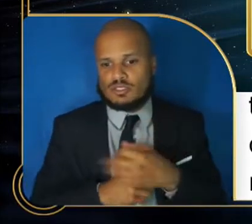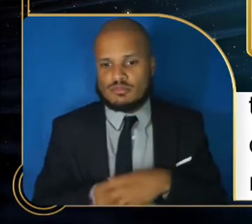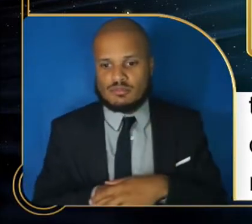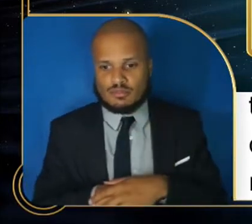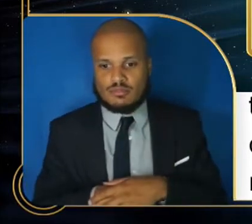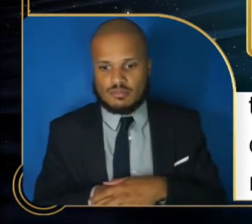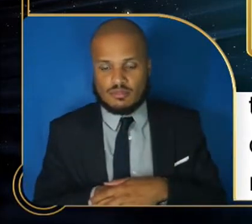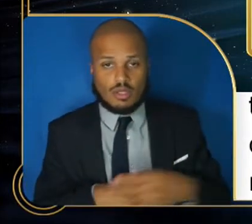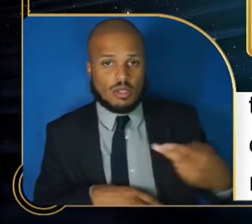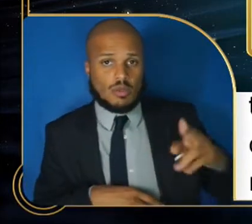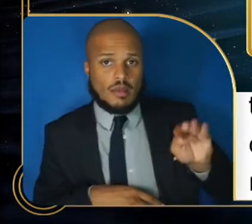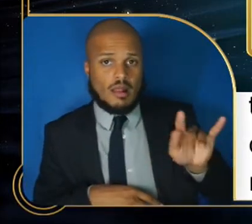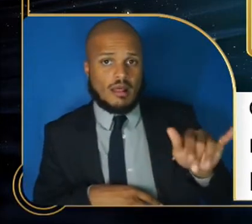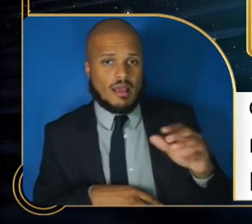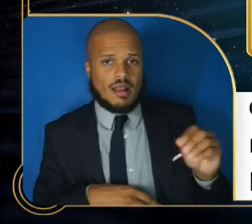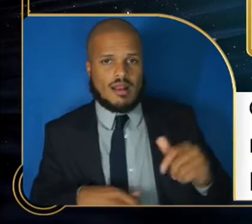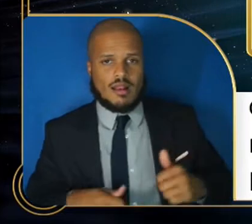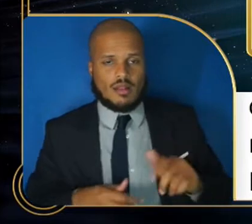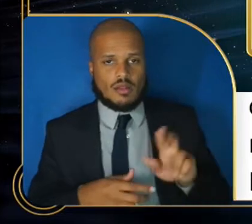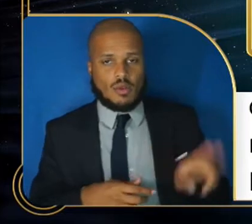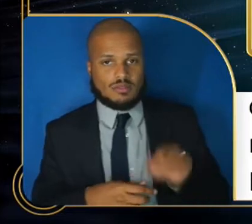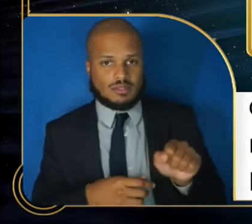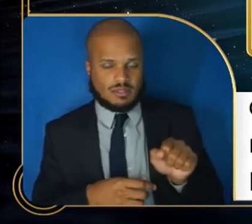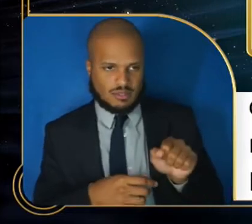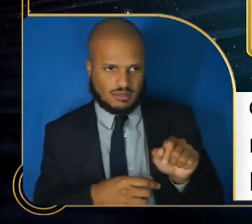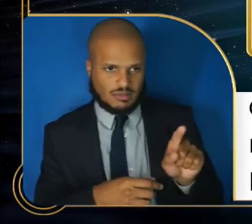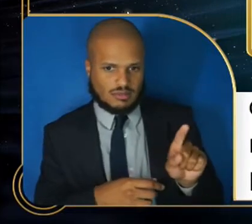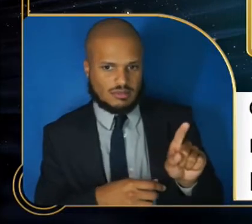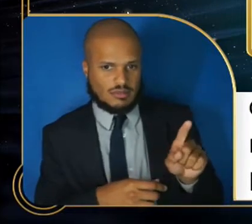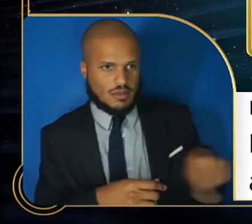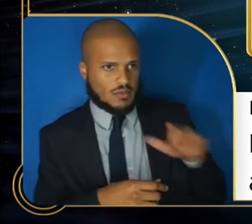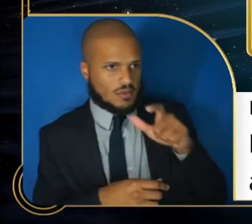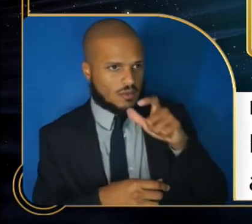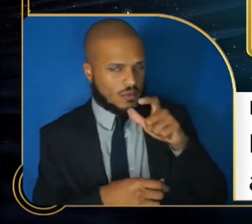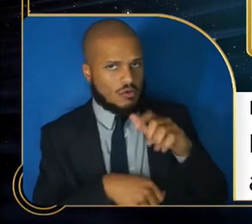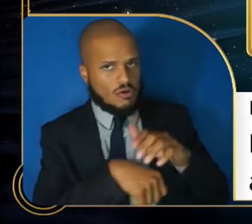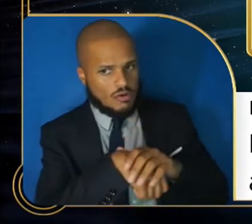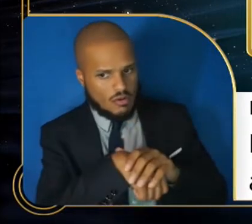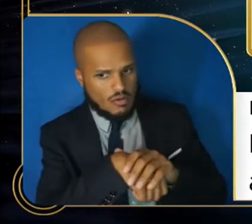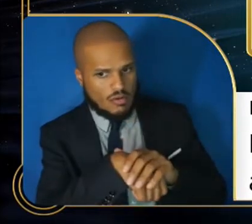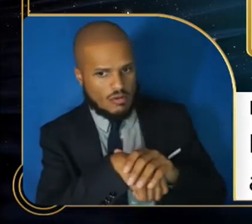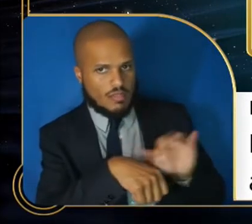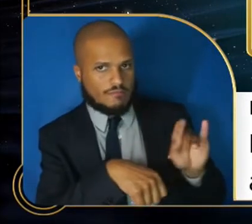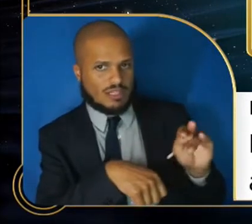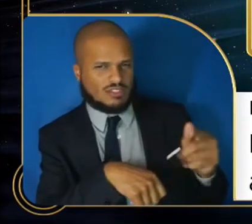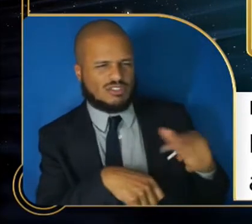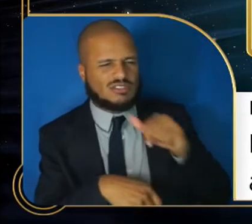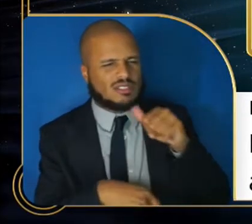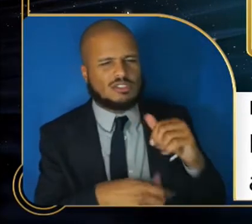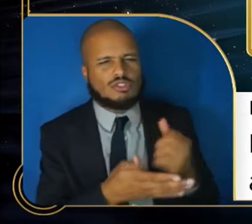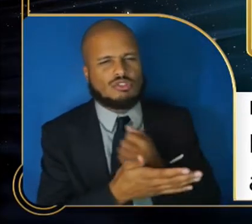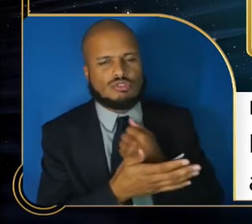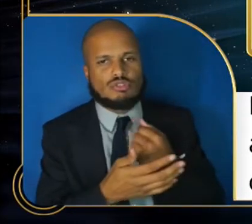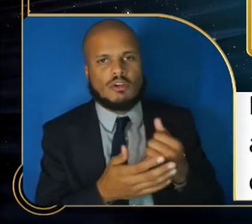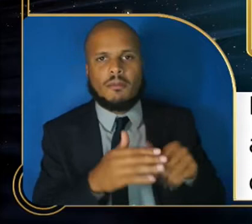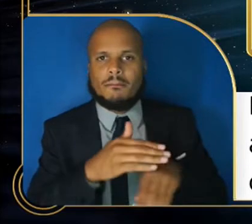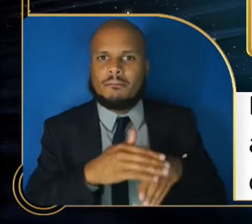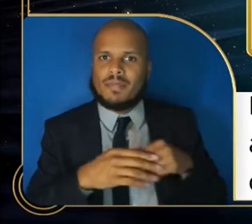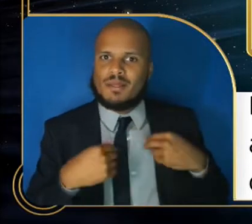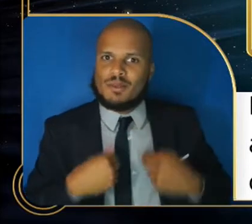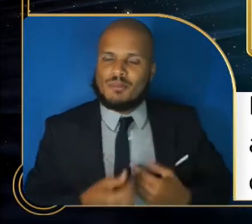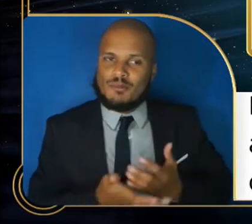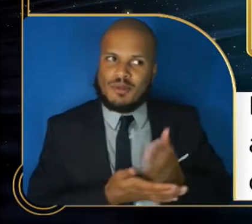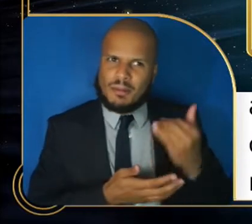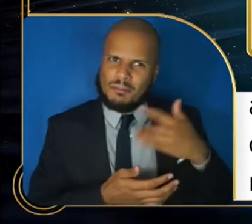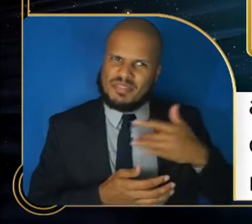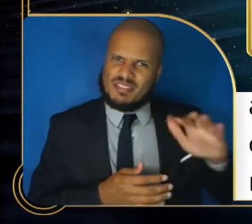centered around those who are privileged and those considered to be on the fringe are not deserving of basic human rights. But at Call BlackLine,